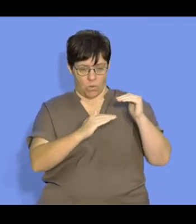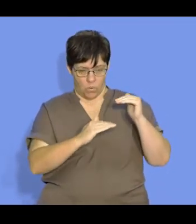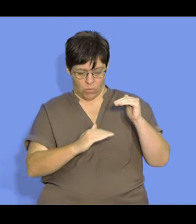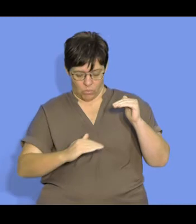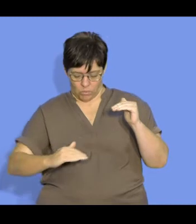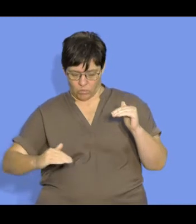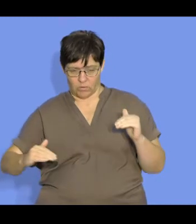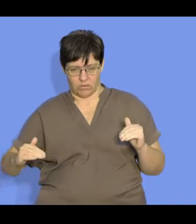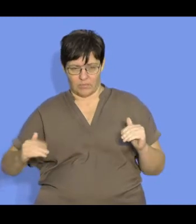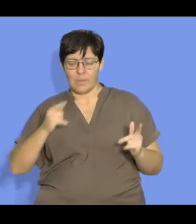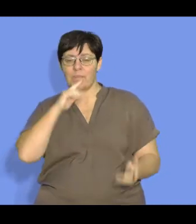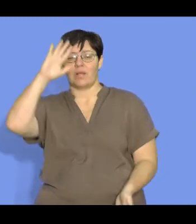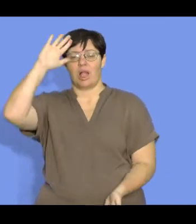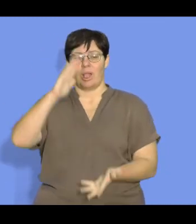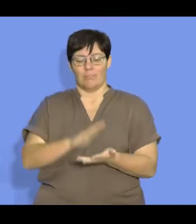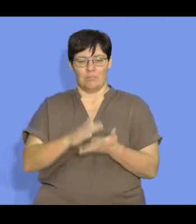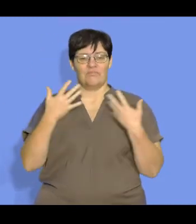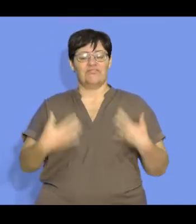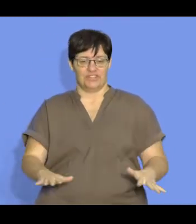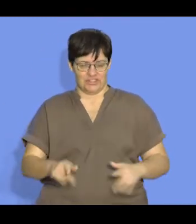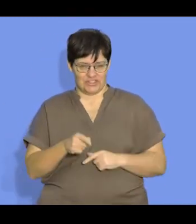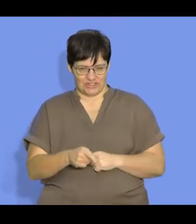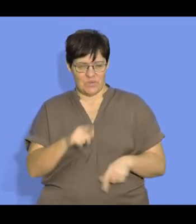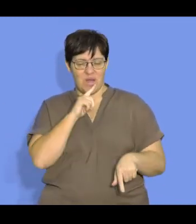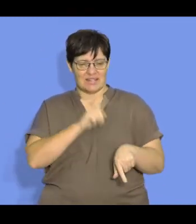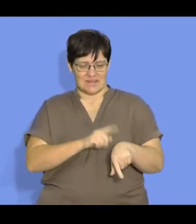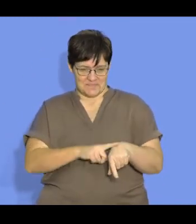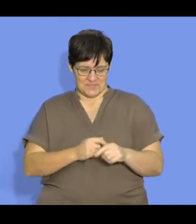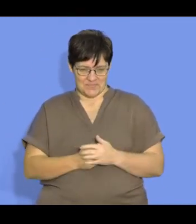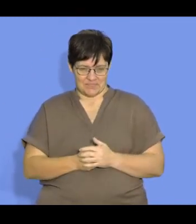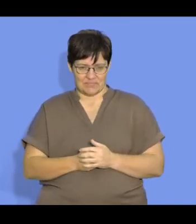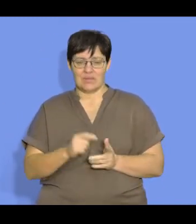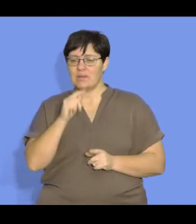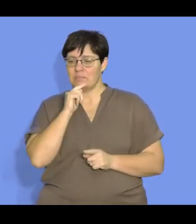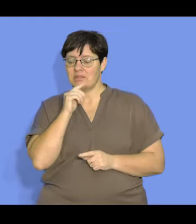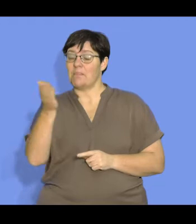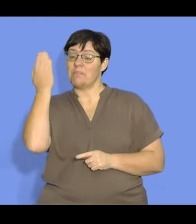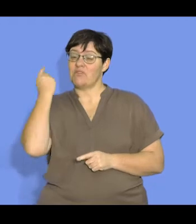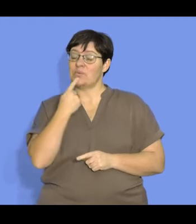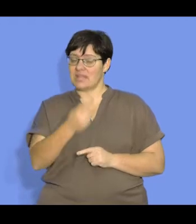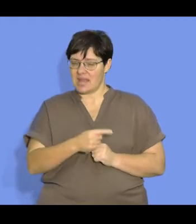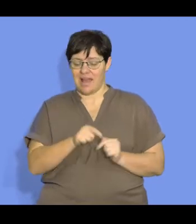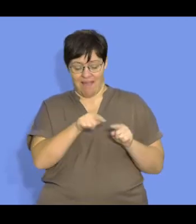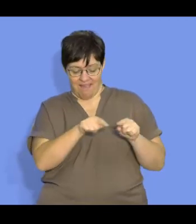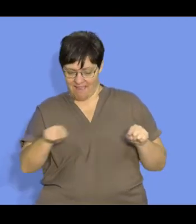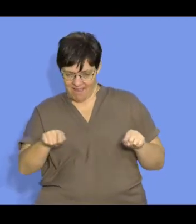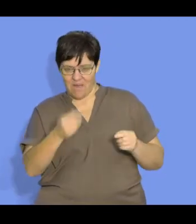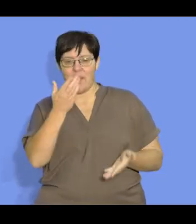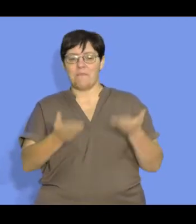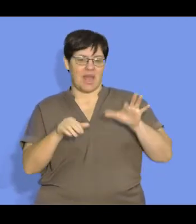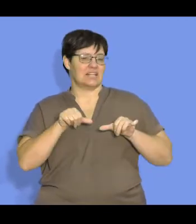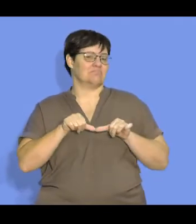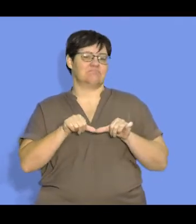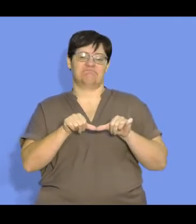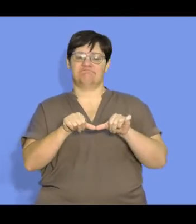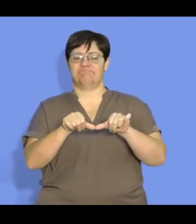The mass gets lower and lower, and we get to a point where it is parallel to the time axis. At this point, I